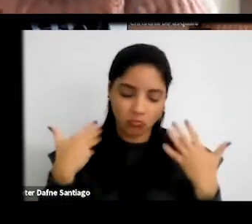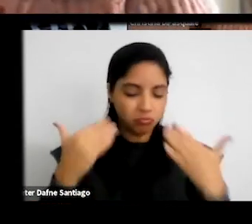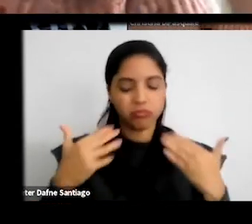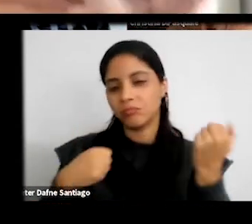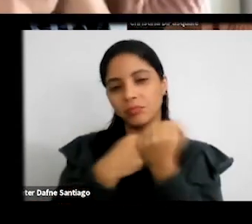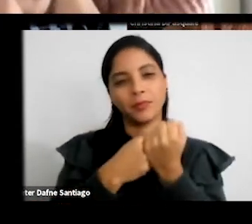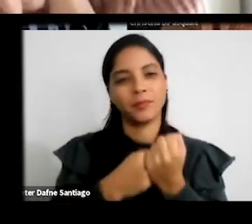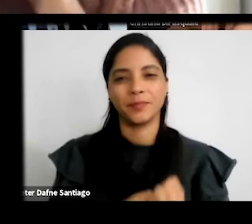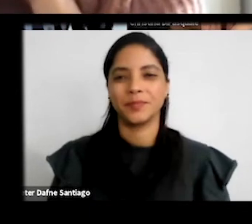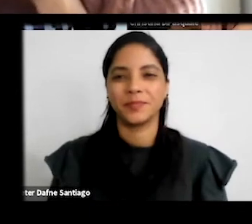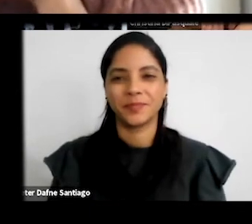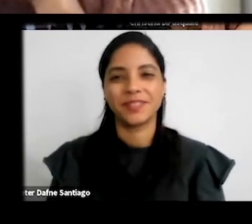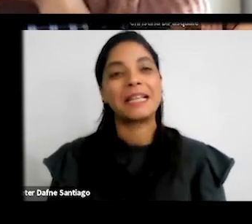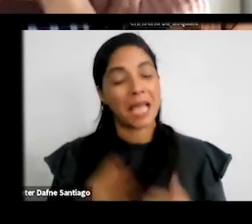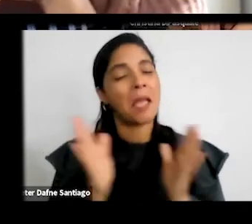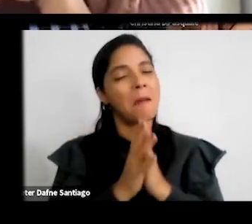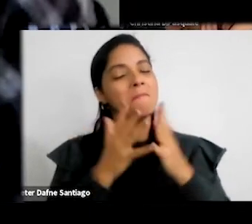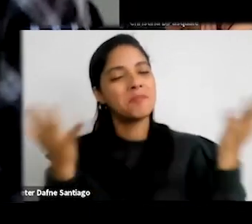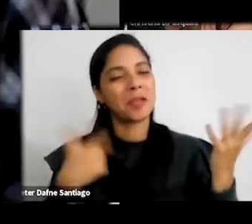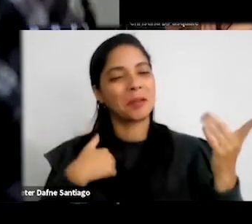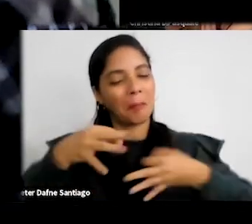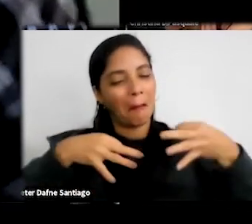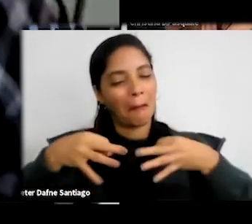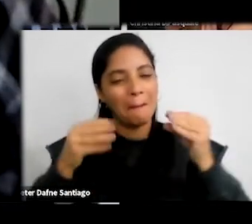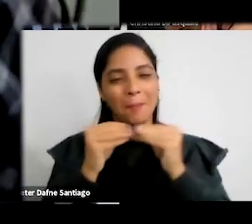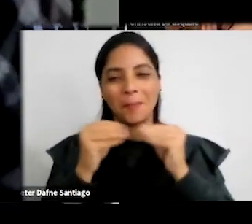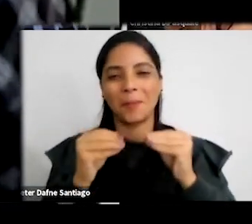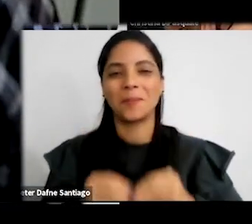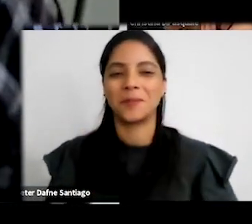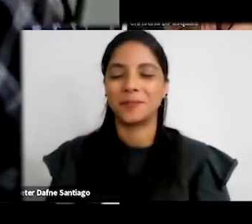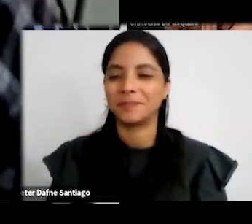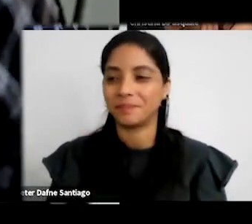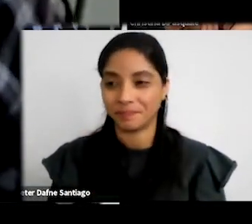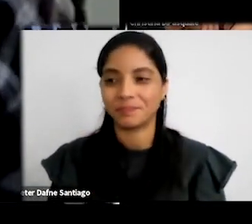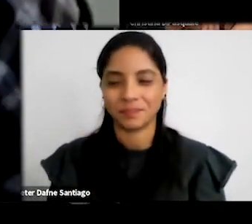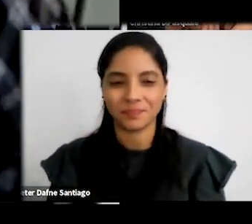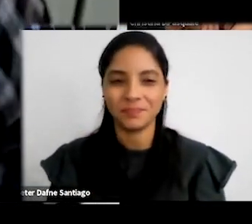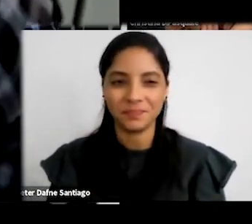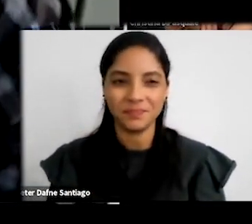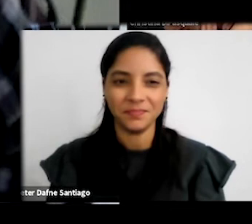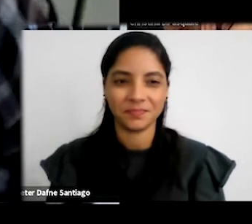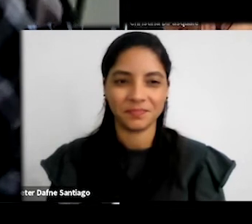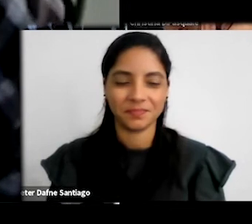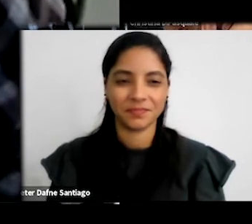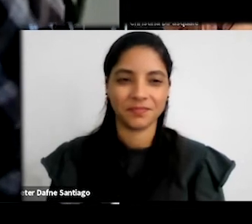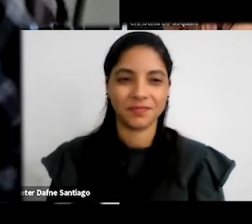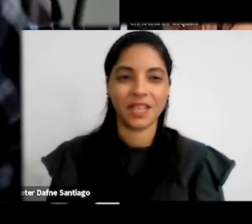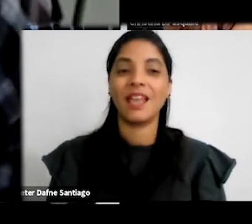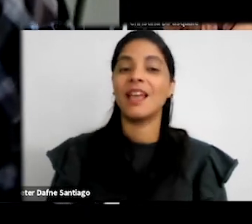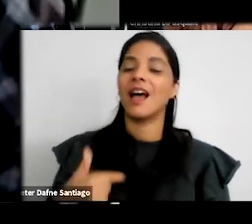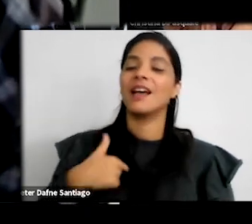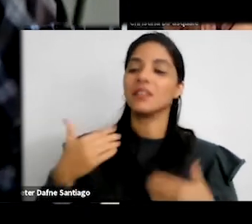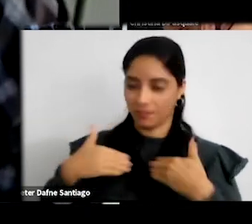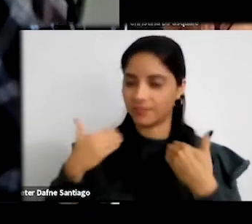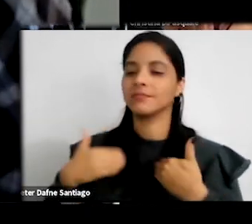it's sprawling. Christina, honestly, I'm really glad we got to have this conversation. I wish we had more time to